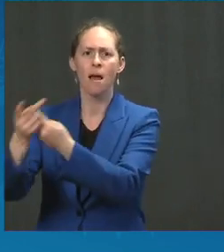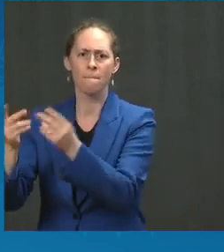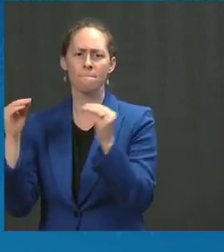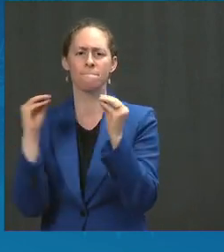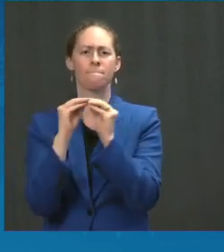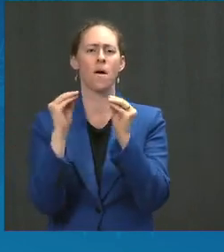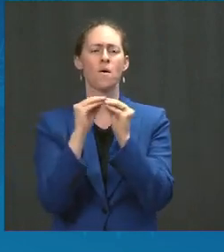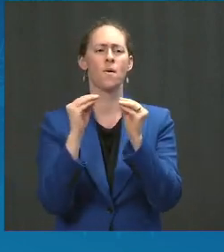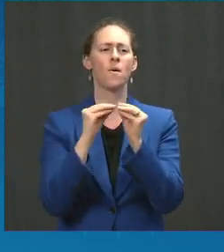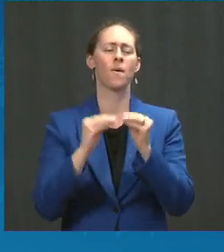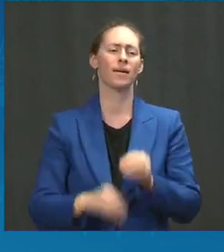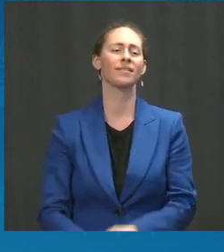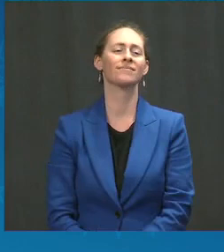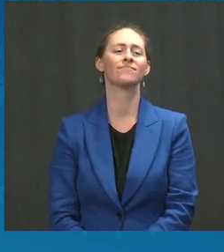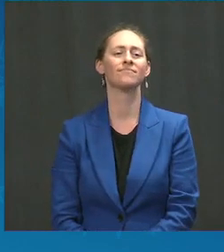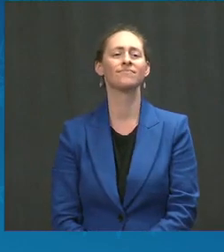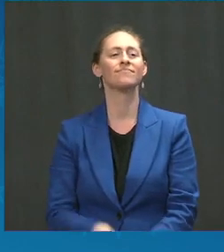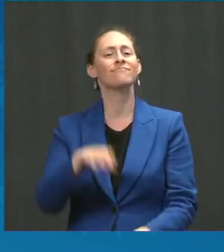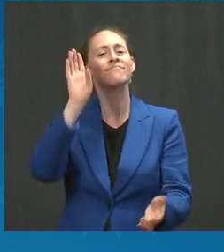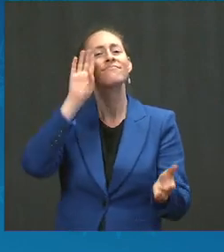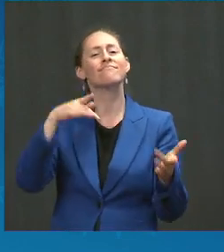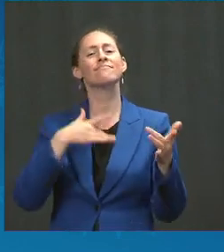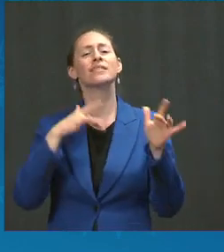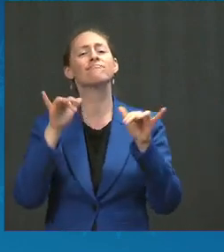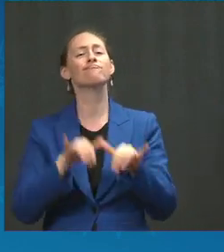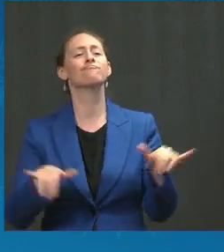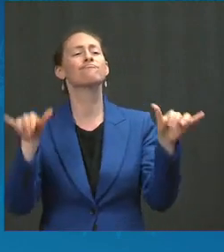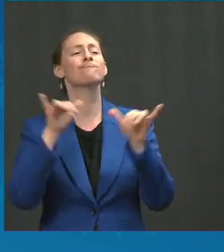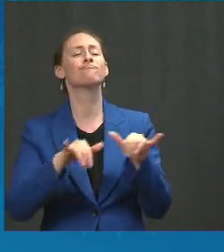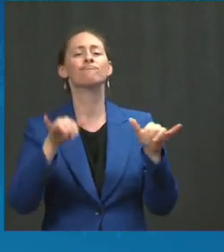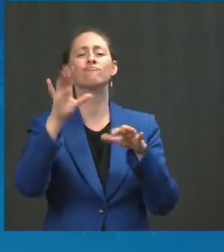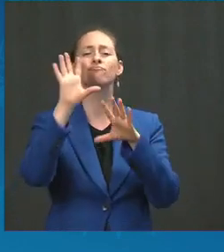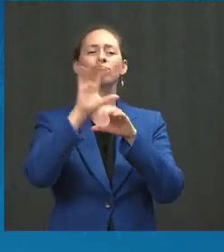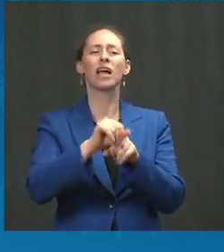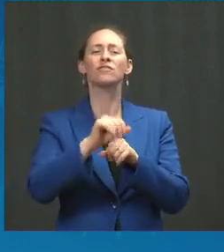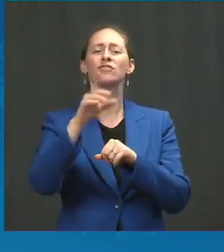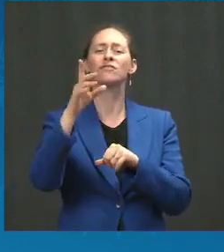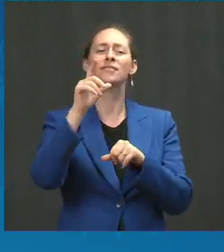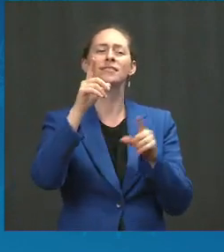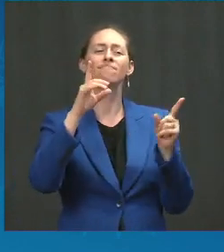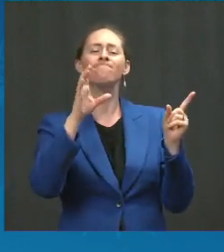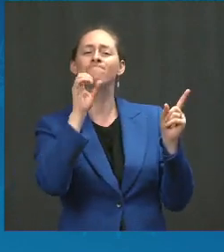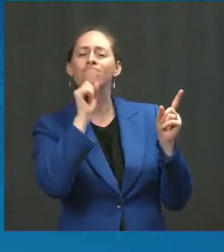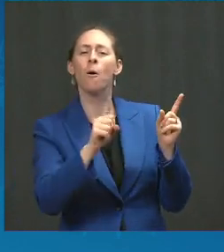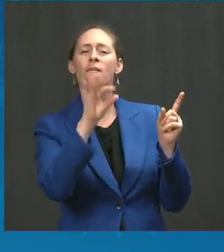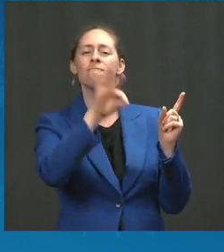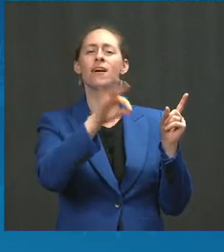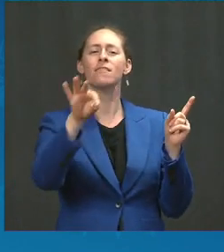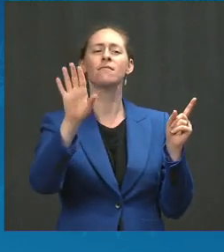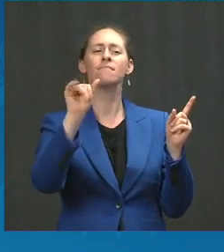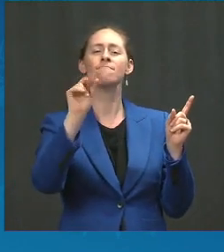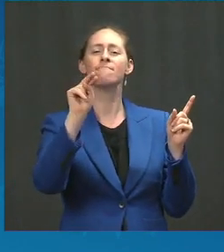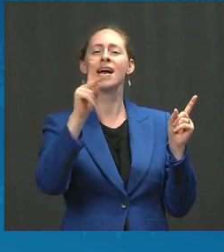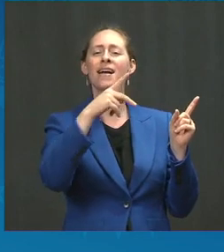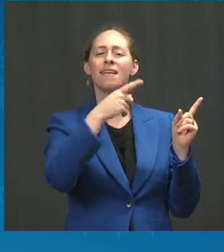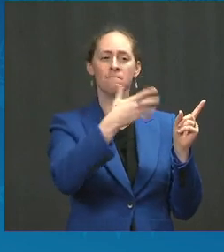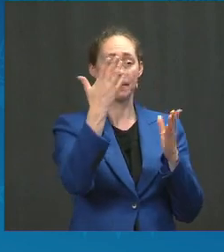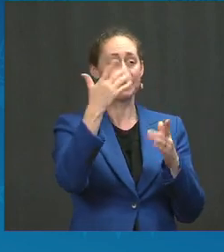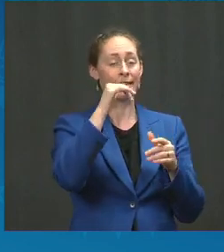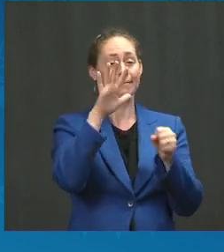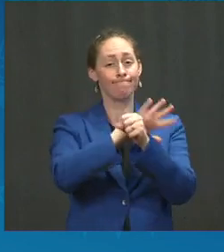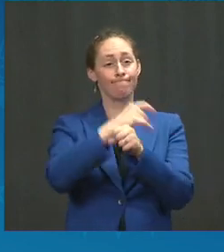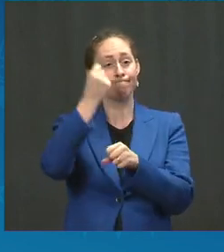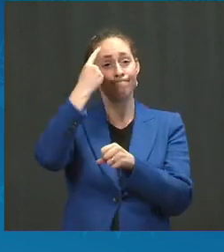traditional banks, well, they've not always seen or understood the vision like a community